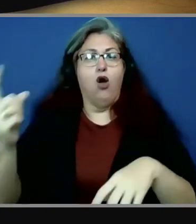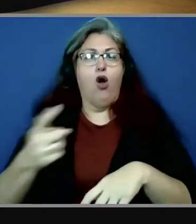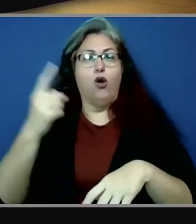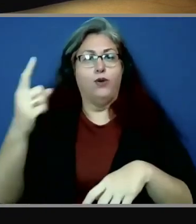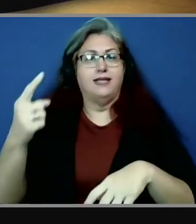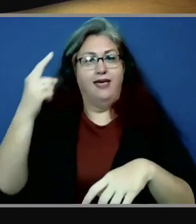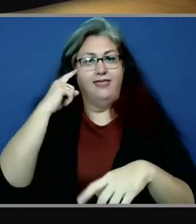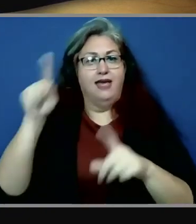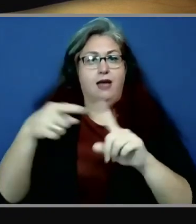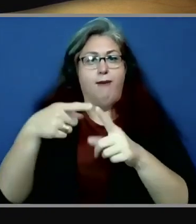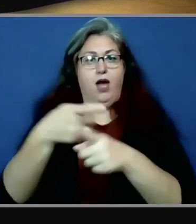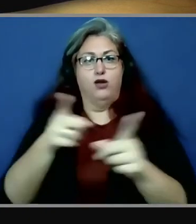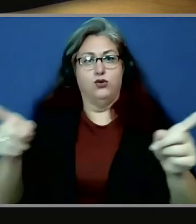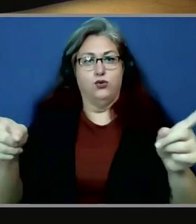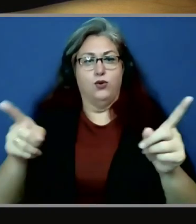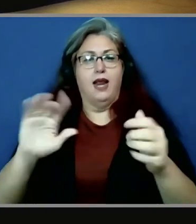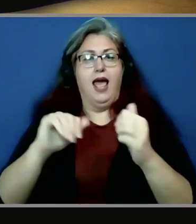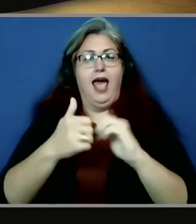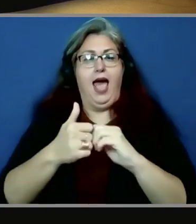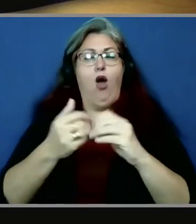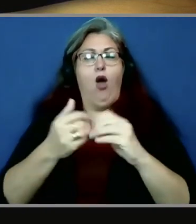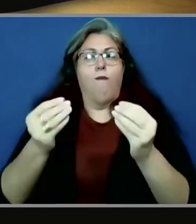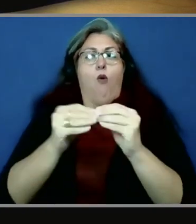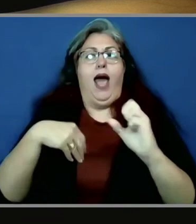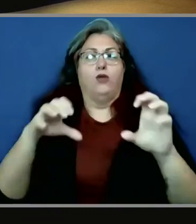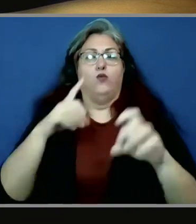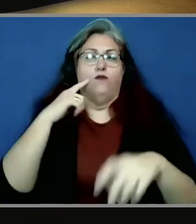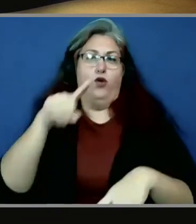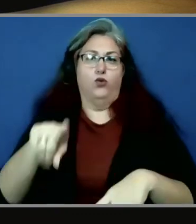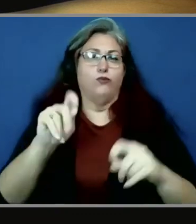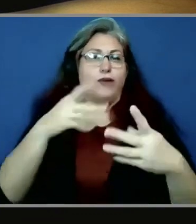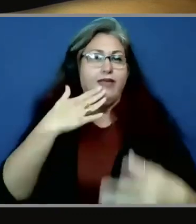thinking about you and what more I can do. Thank you.